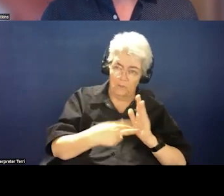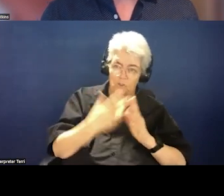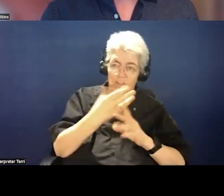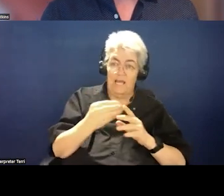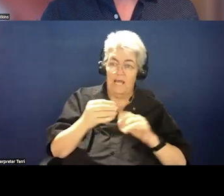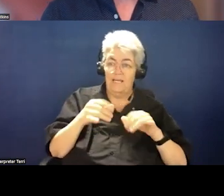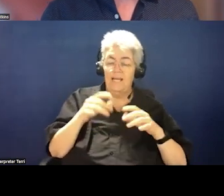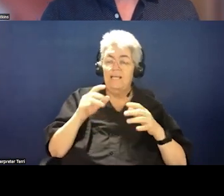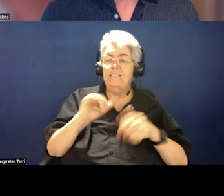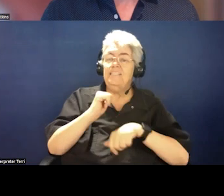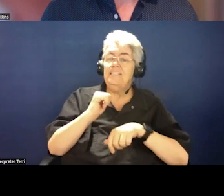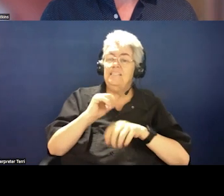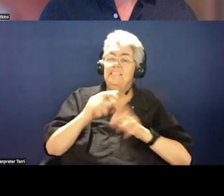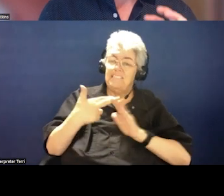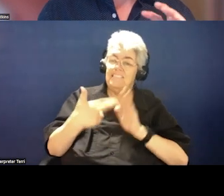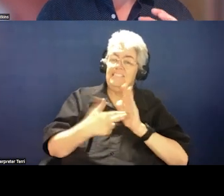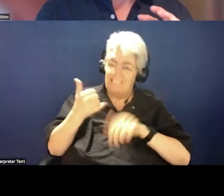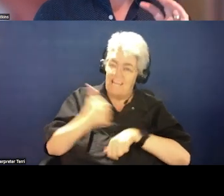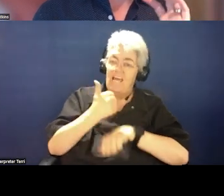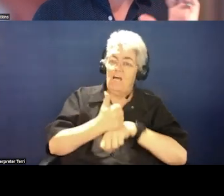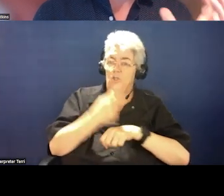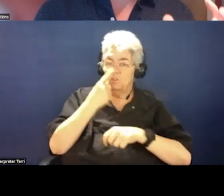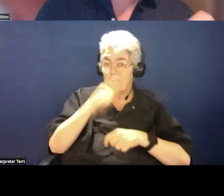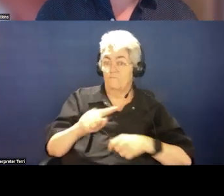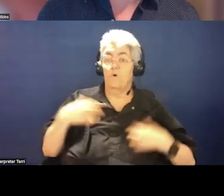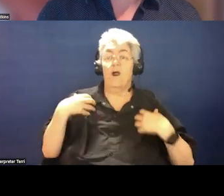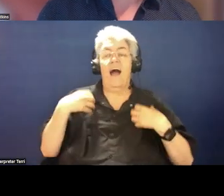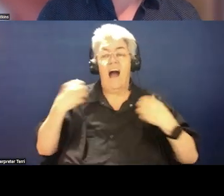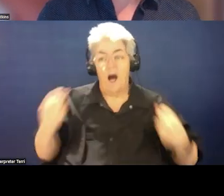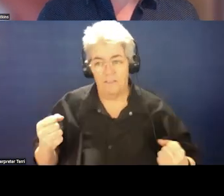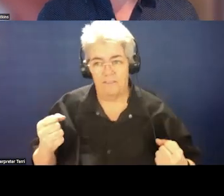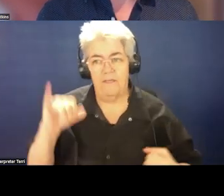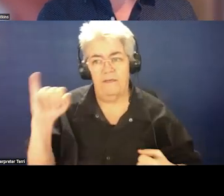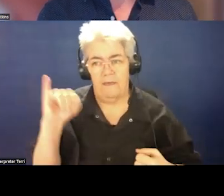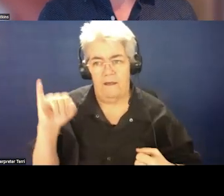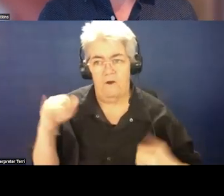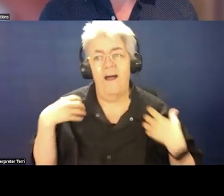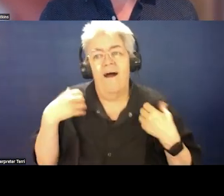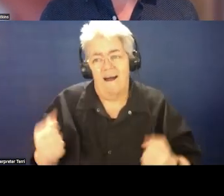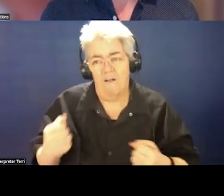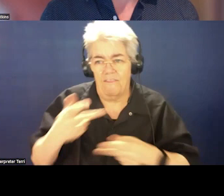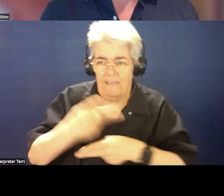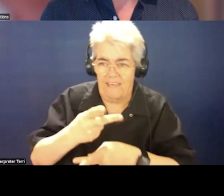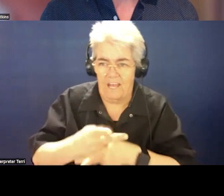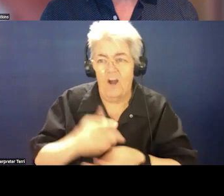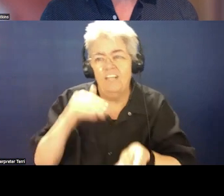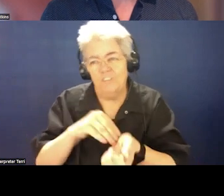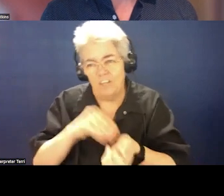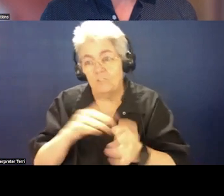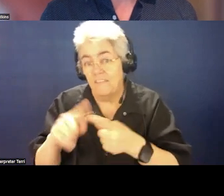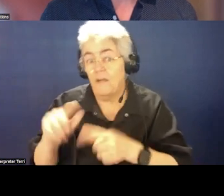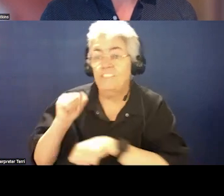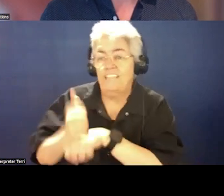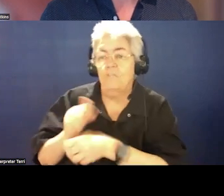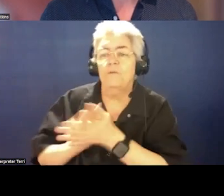to healthcare. They seem to be setting themselves up perhaps to be a type of accrediting body for